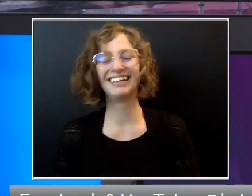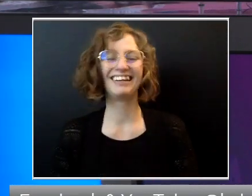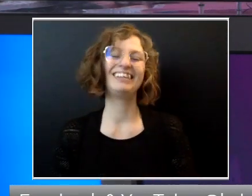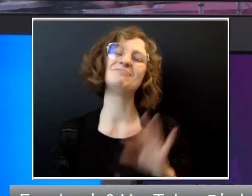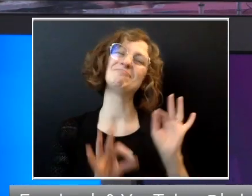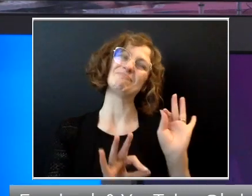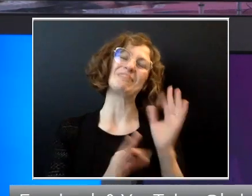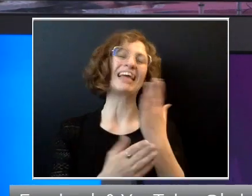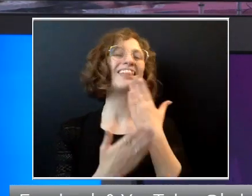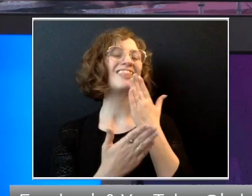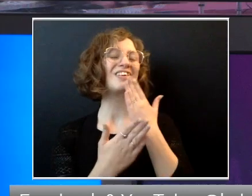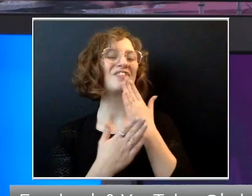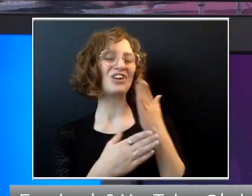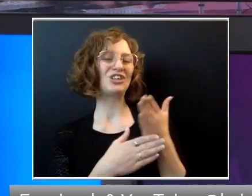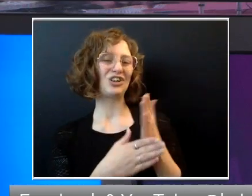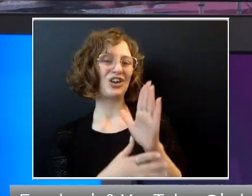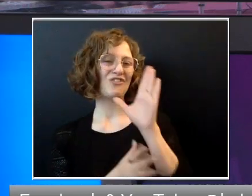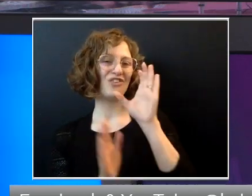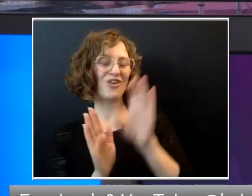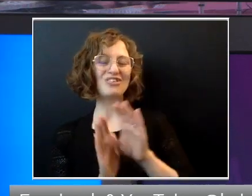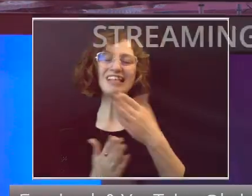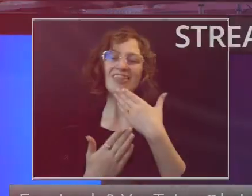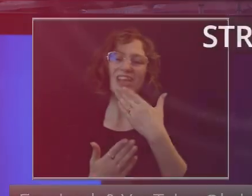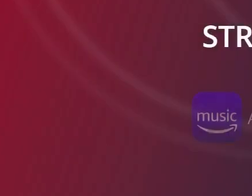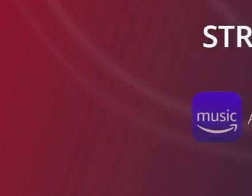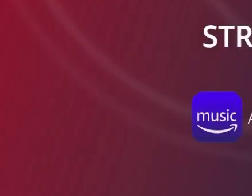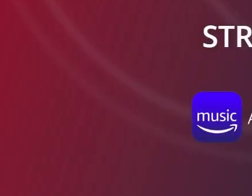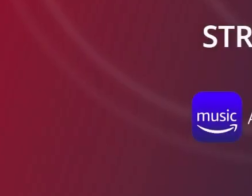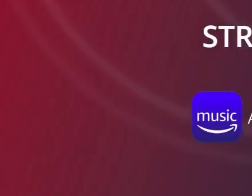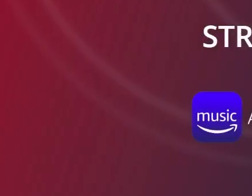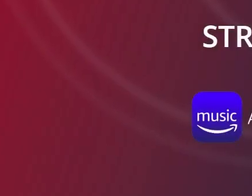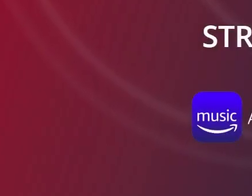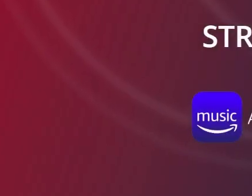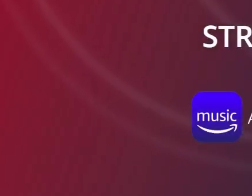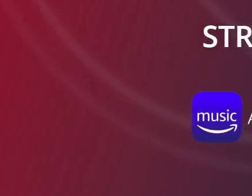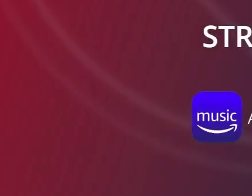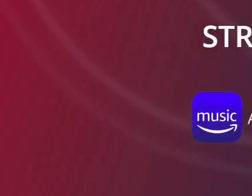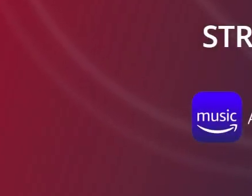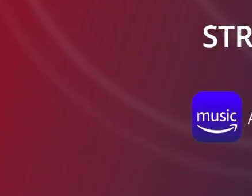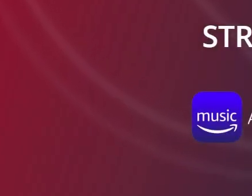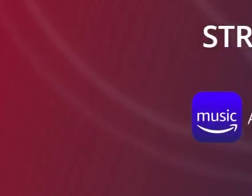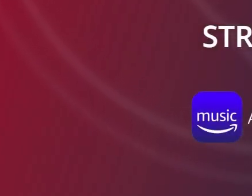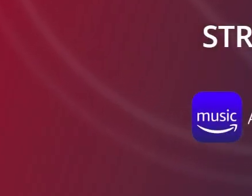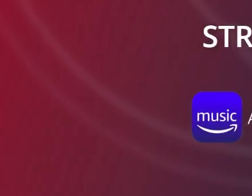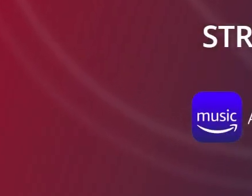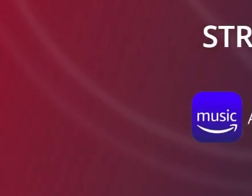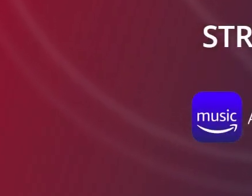again, Marque Ann, thank you for being willing to share your story with us today. Absolutely. We learned a lot.